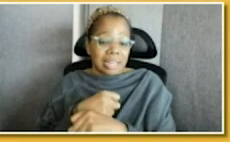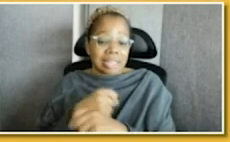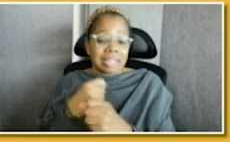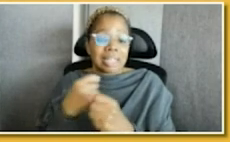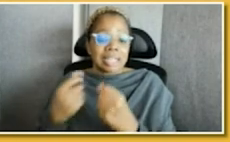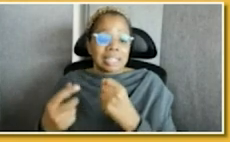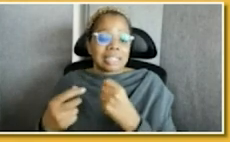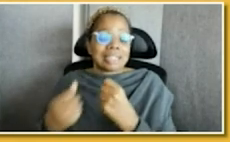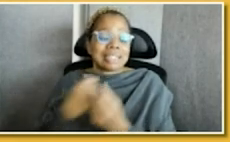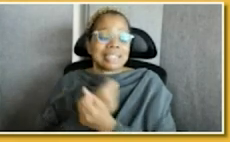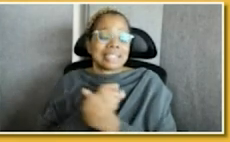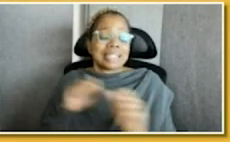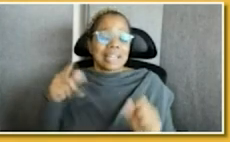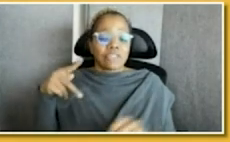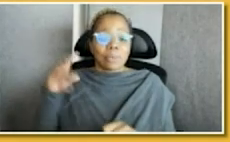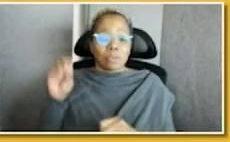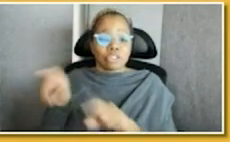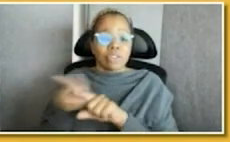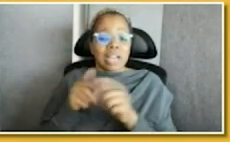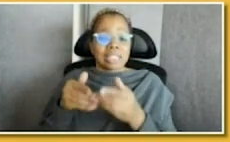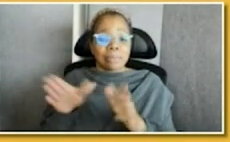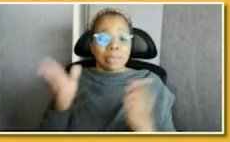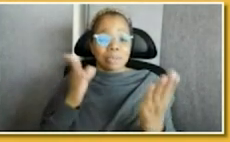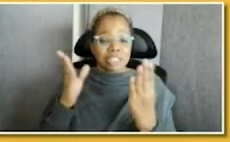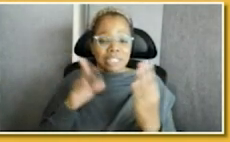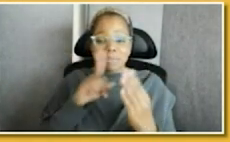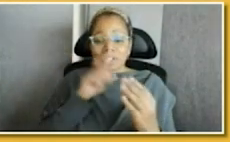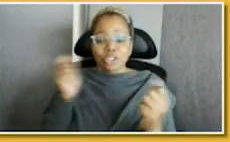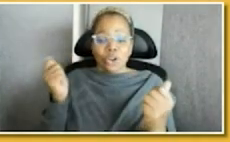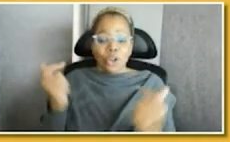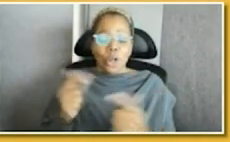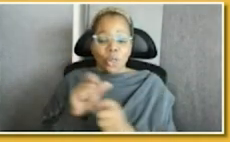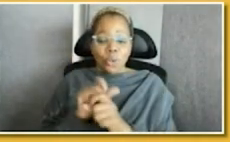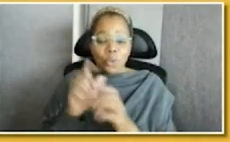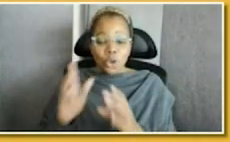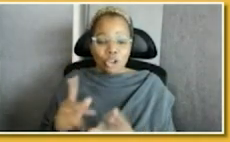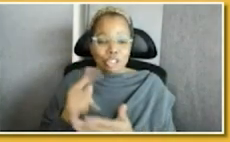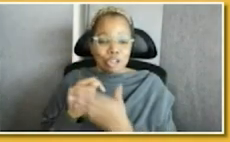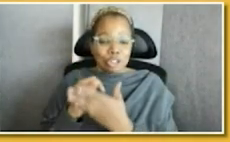office as a public service and ensure that all workers are treated with dignity.